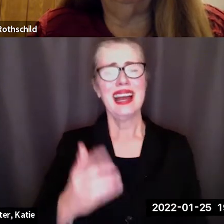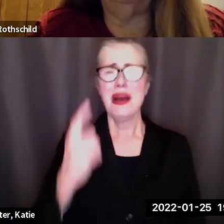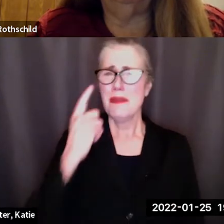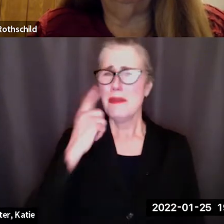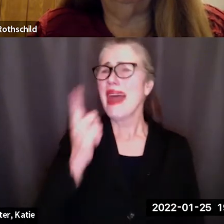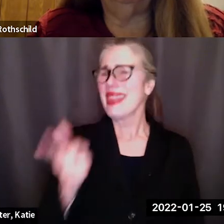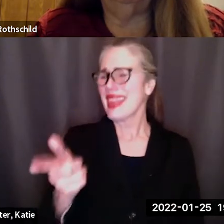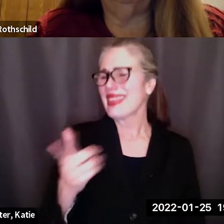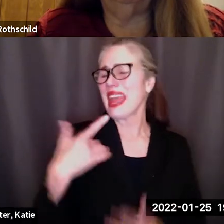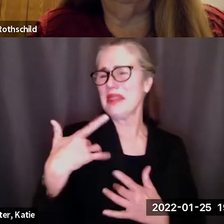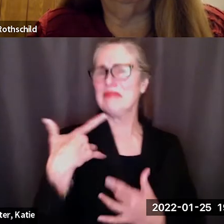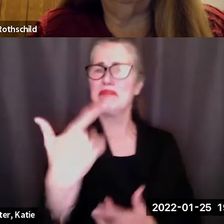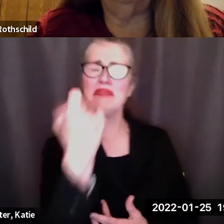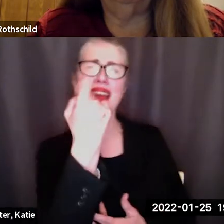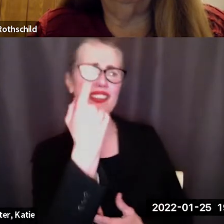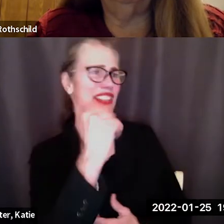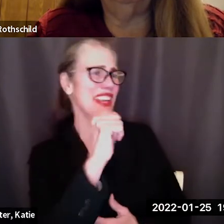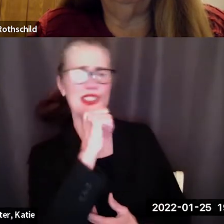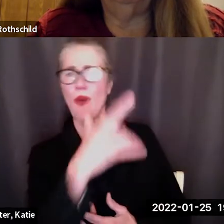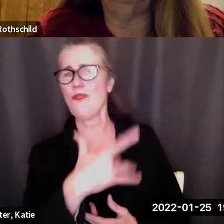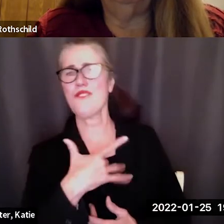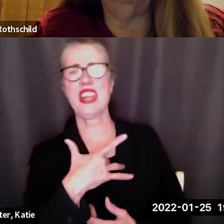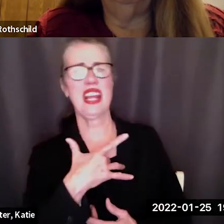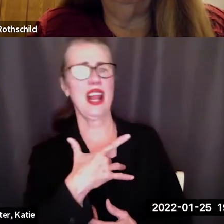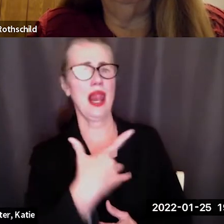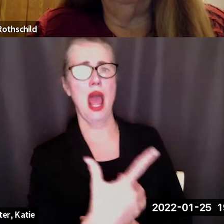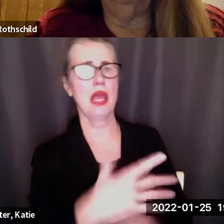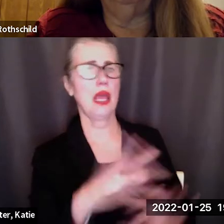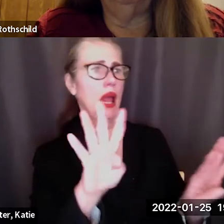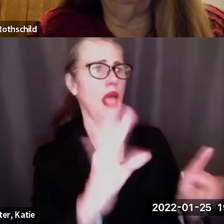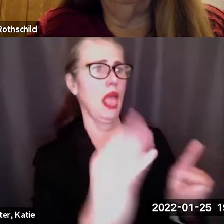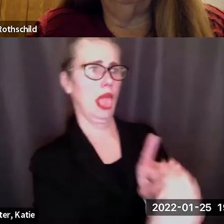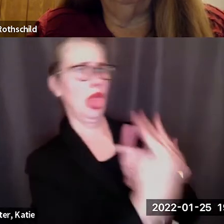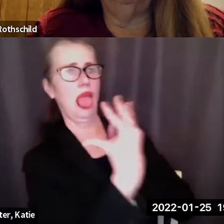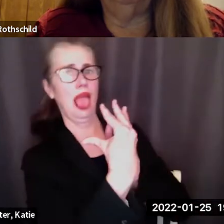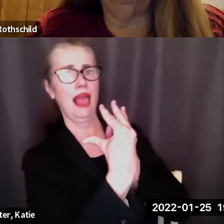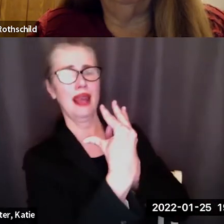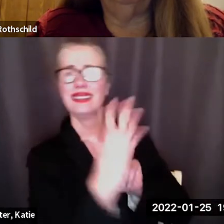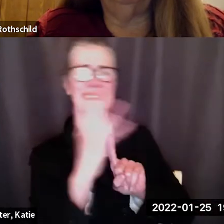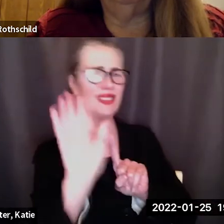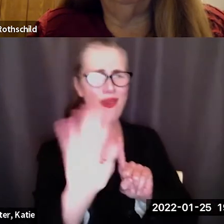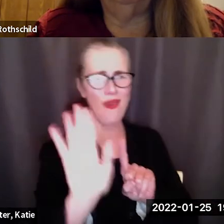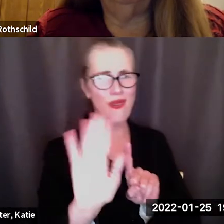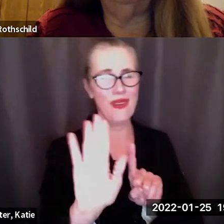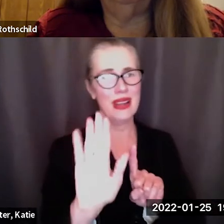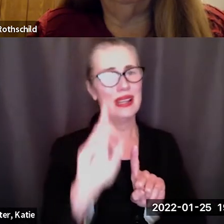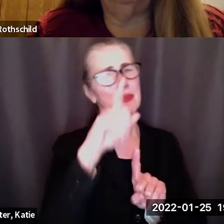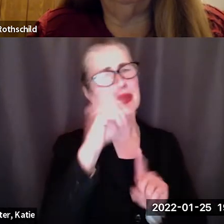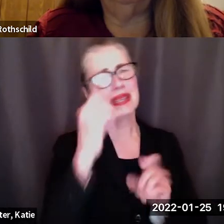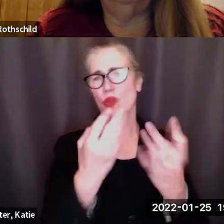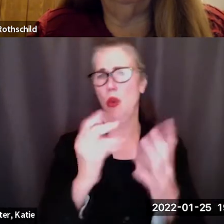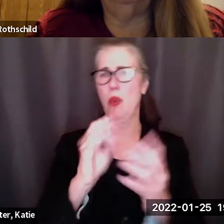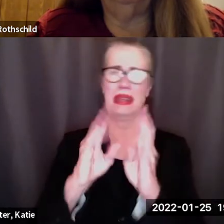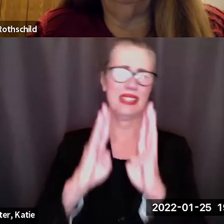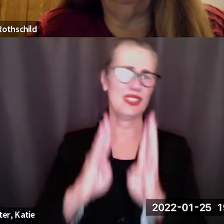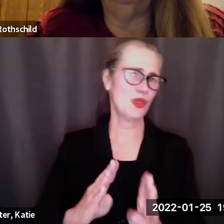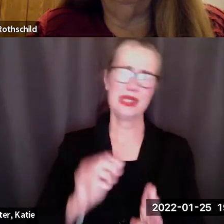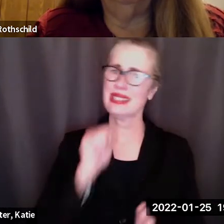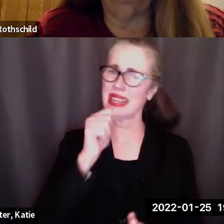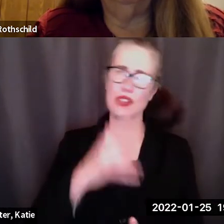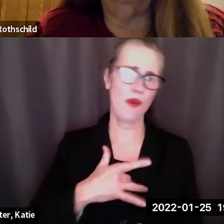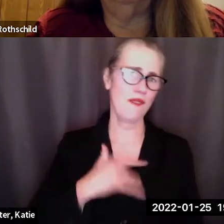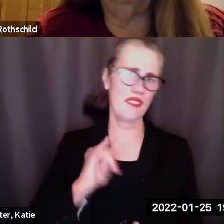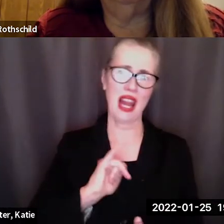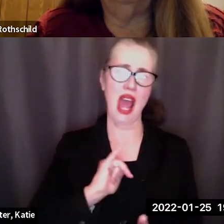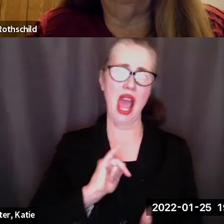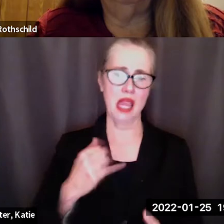going on and they don't feel like they're being singled out for any reason especially with the number of students that we have as well can i just add that